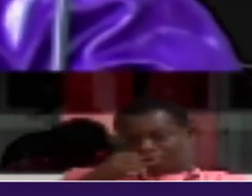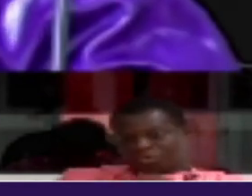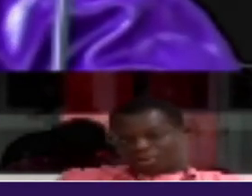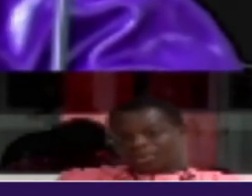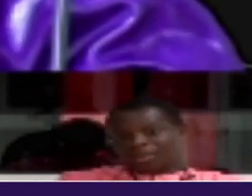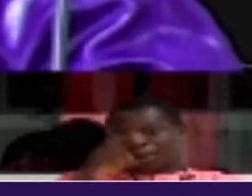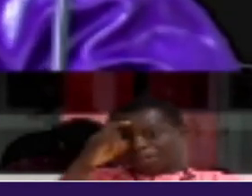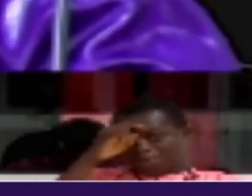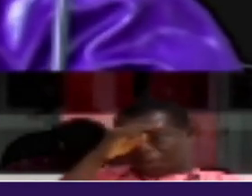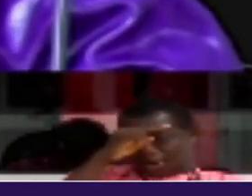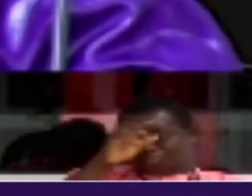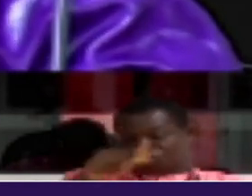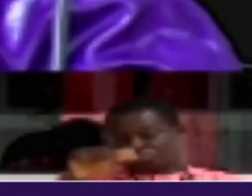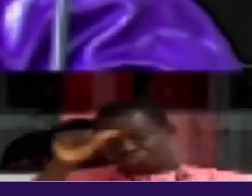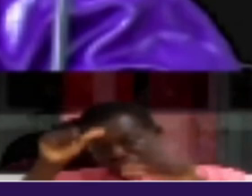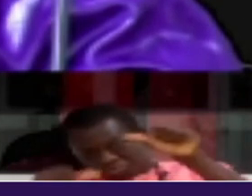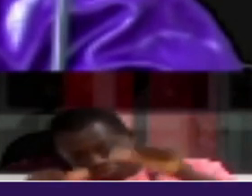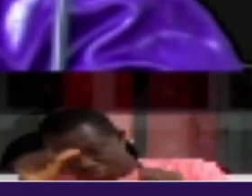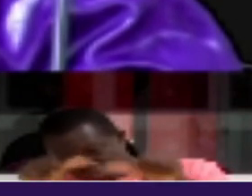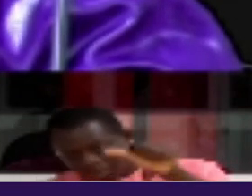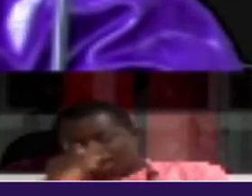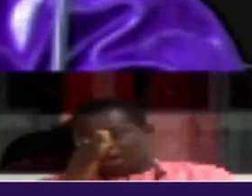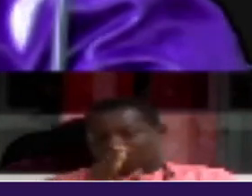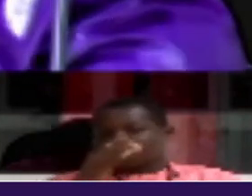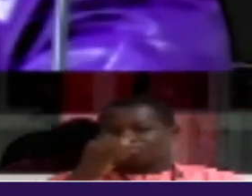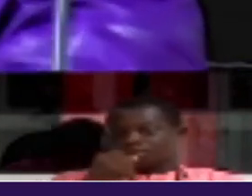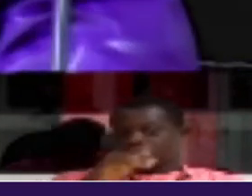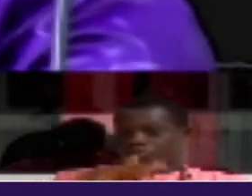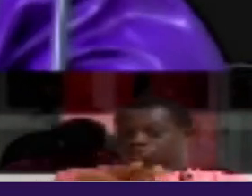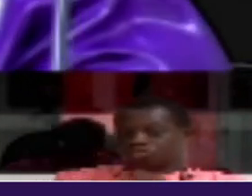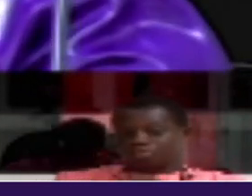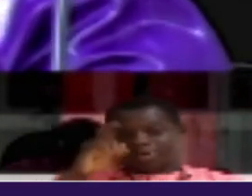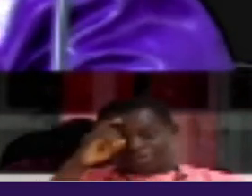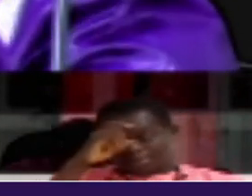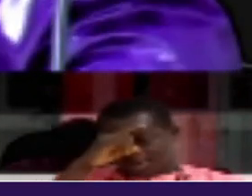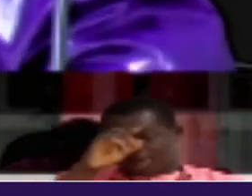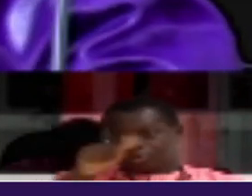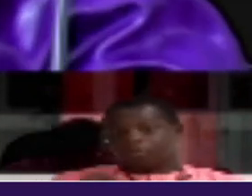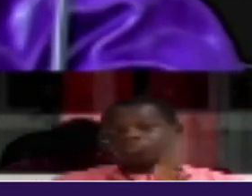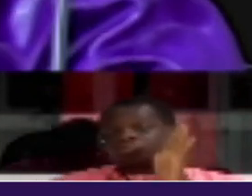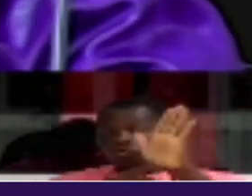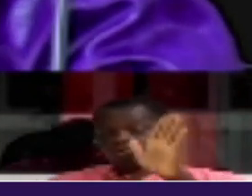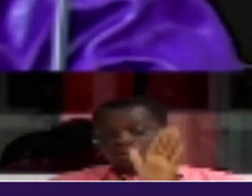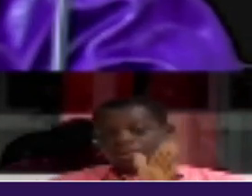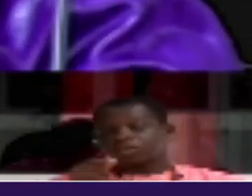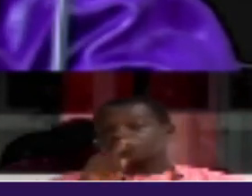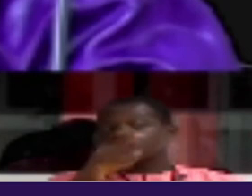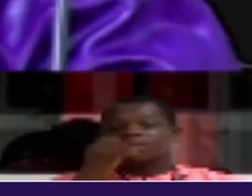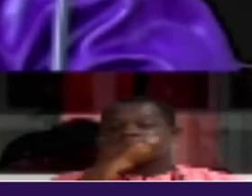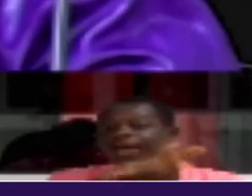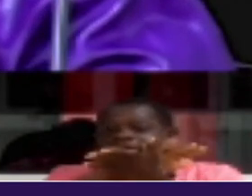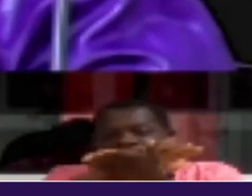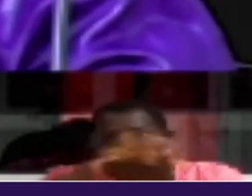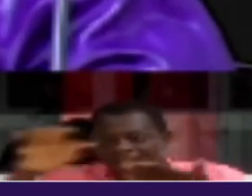minds on. They would assess the evidence and make up their minds on that. Yeah. But I can assure you that you said quite clearly that